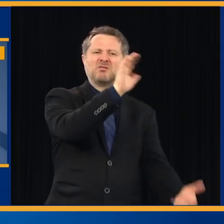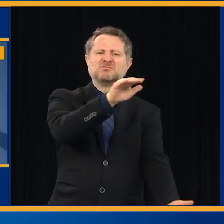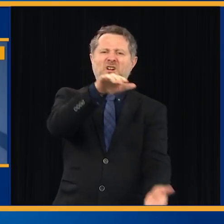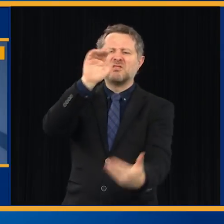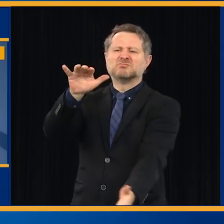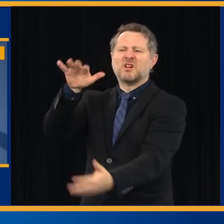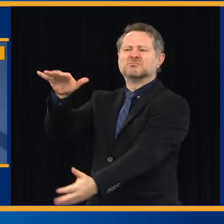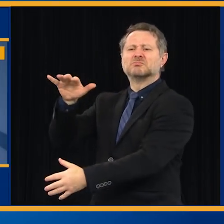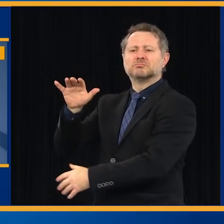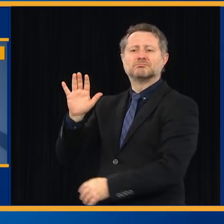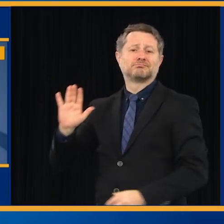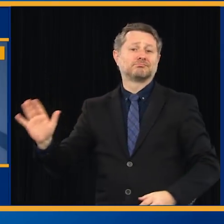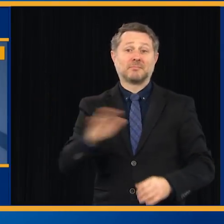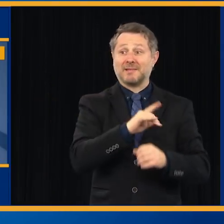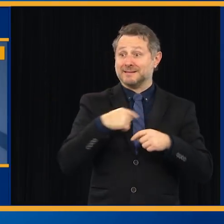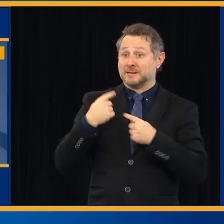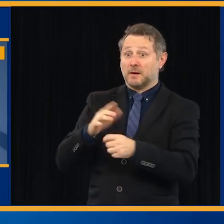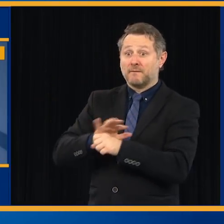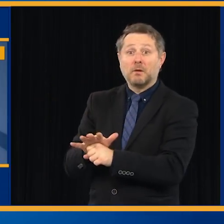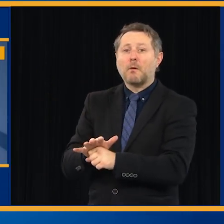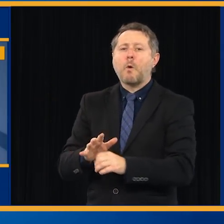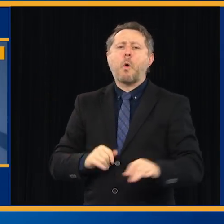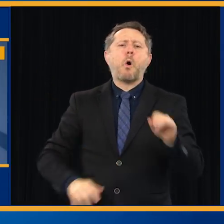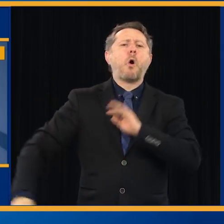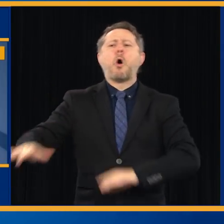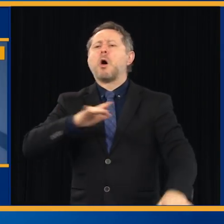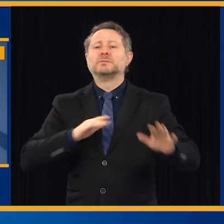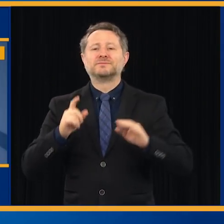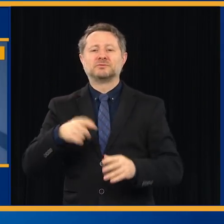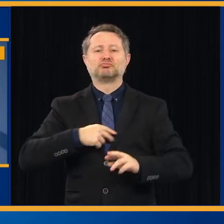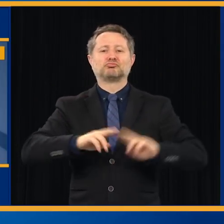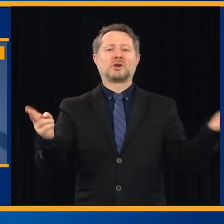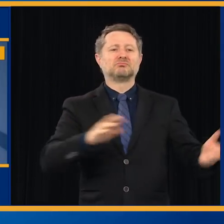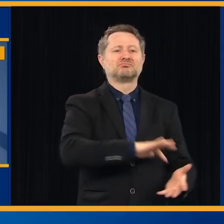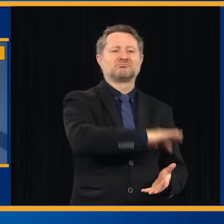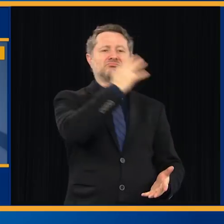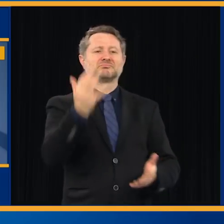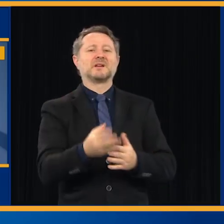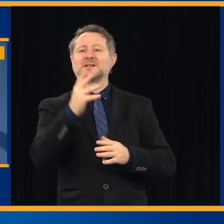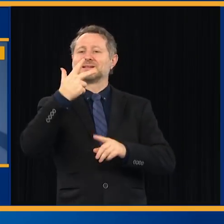virus. So every hospital has to have 90-day supply, period.